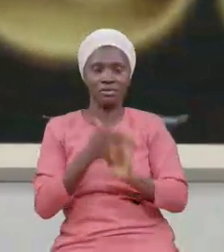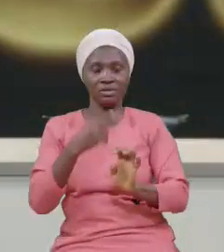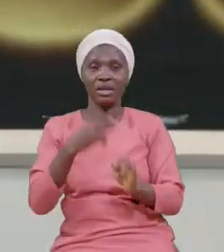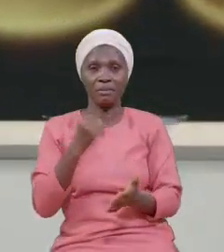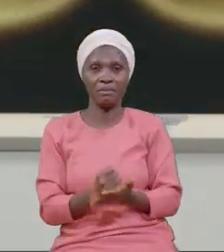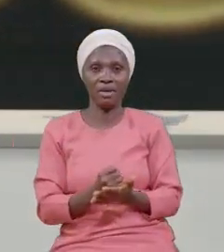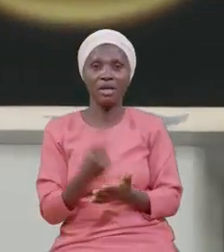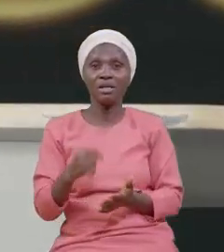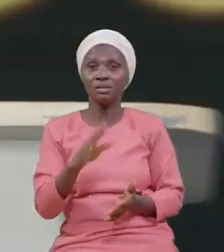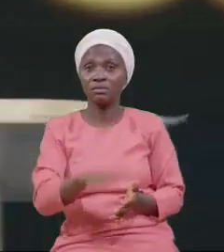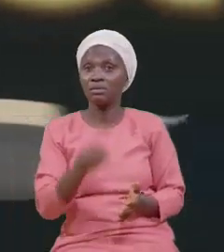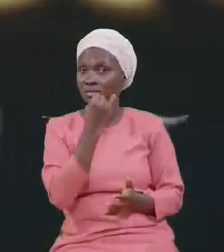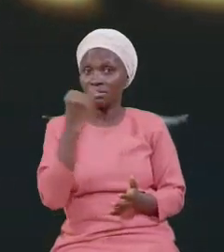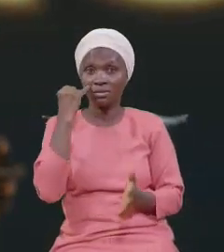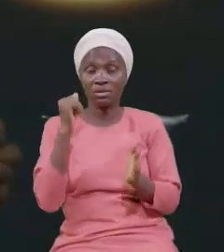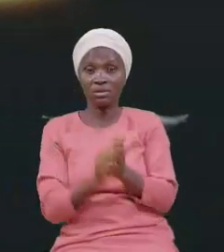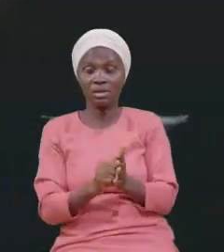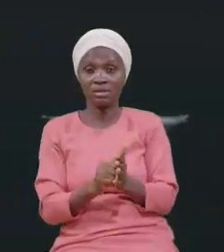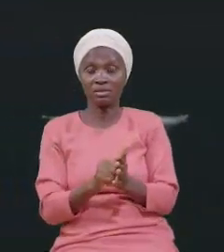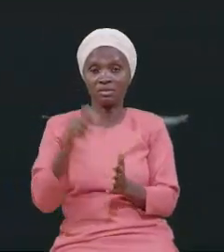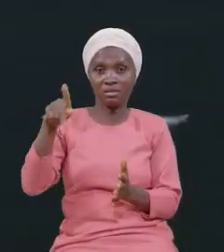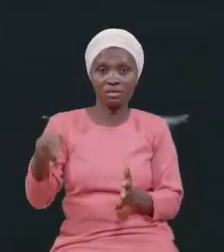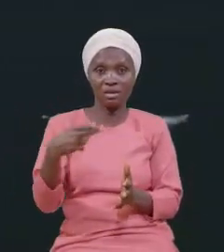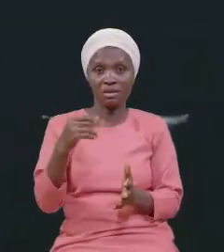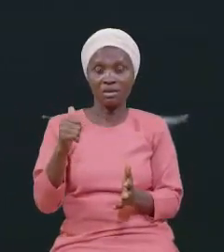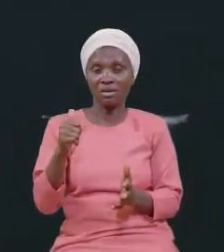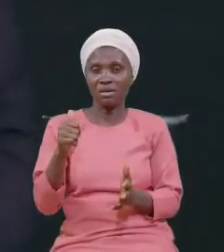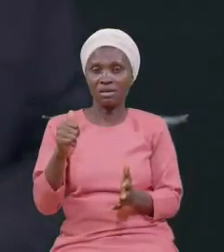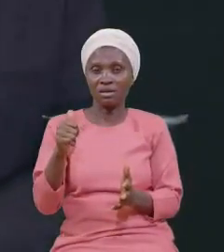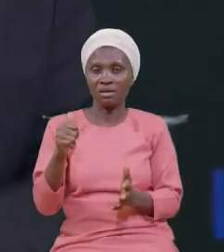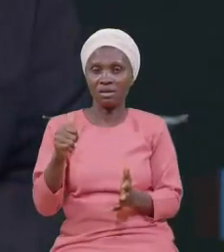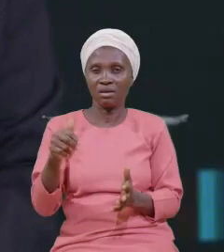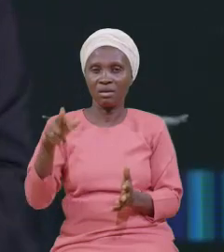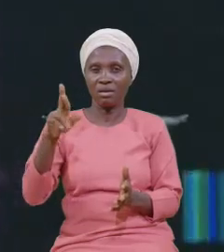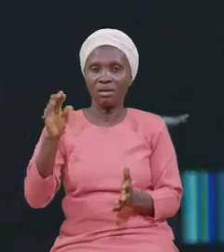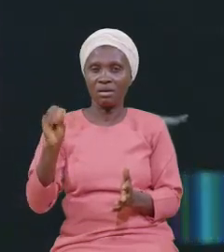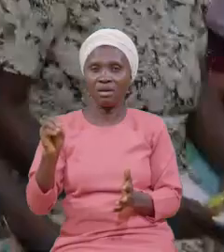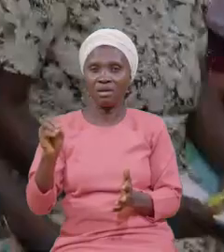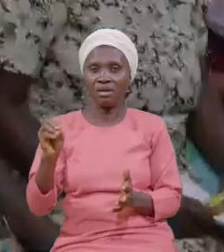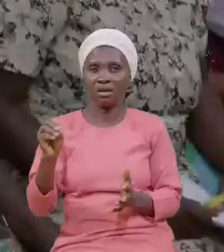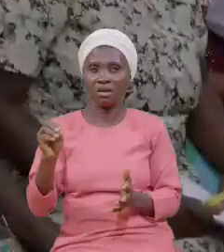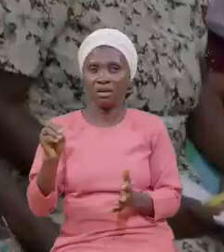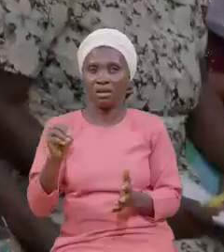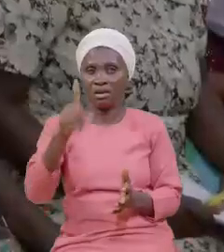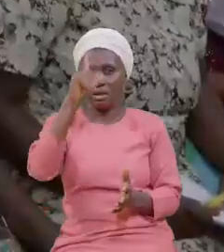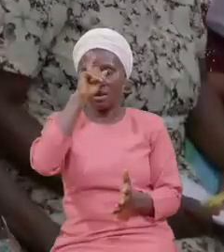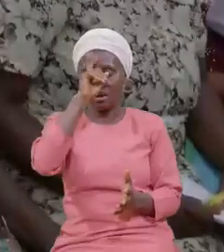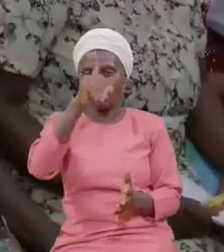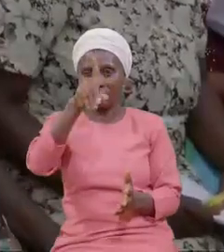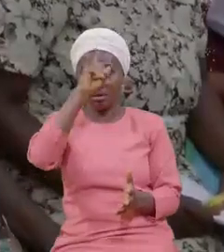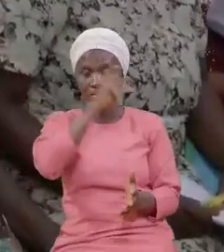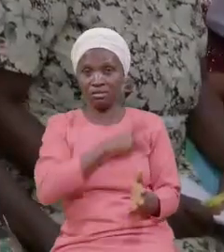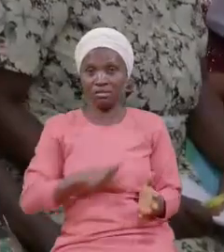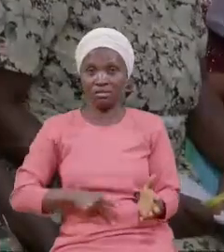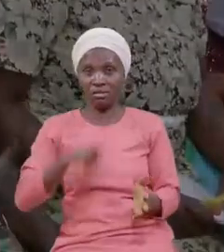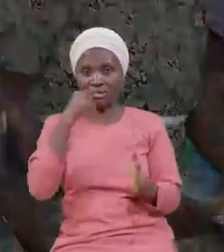that Pharaoh said will not go out, they'll come out of bondage. And the Red Sea